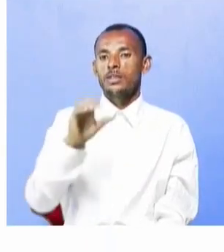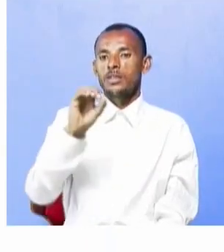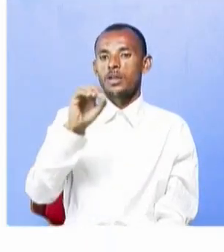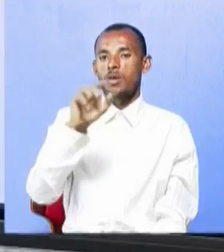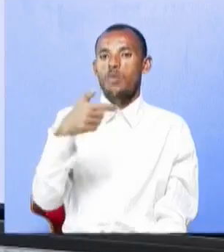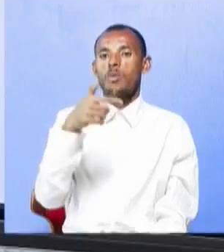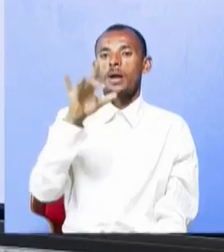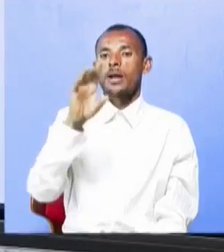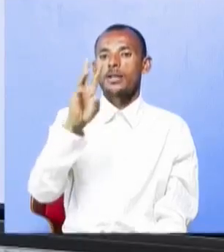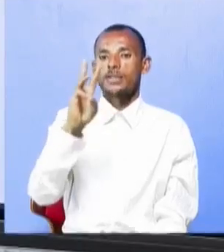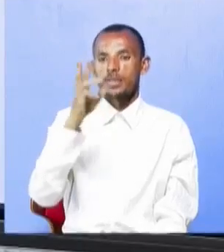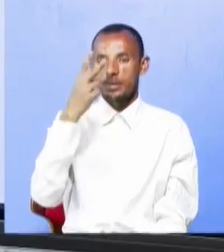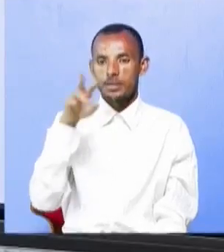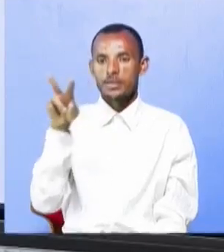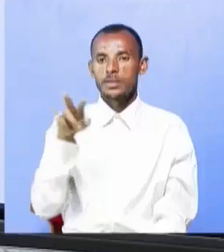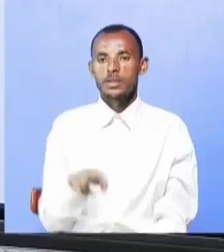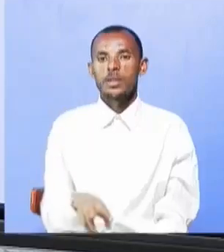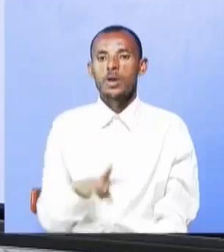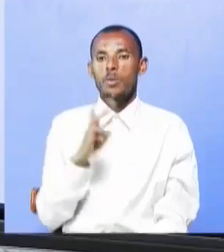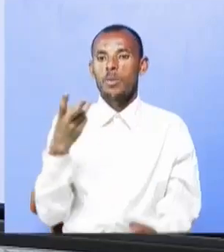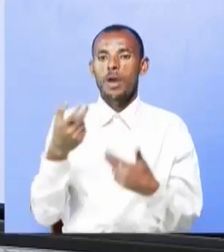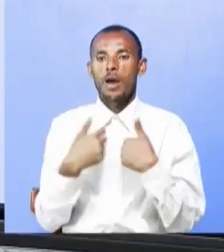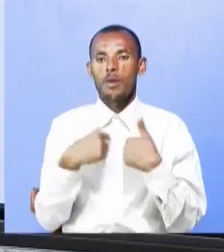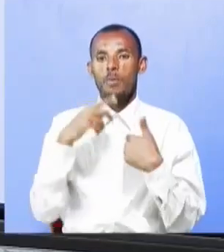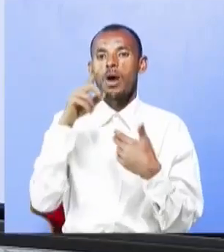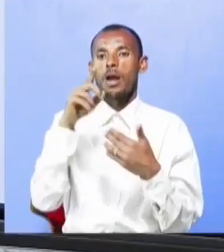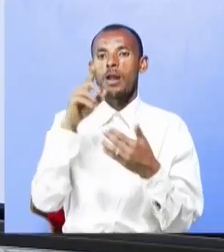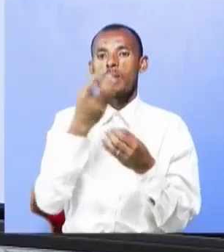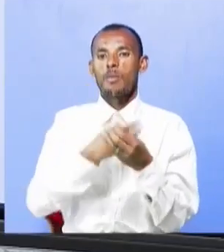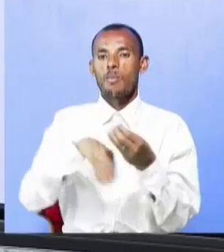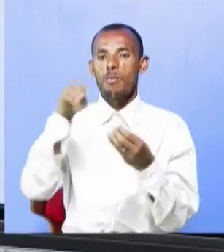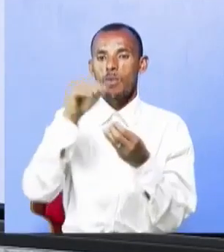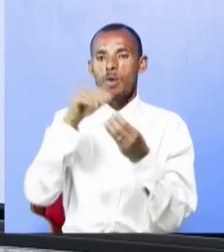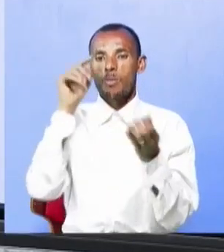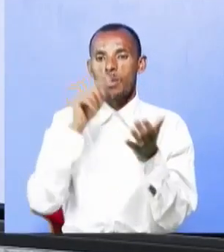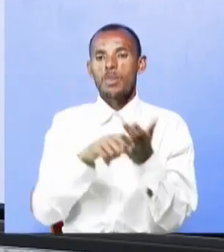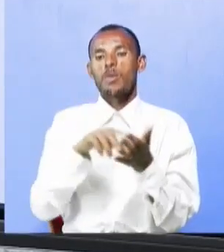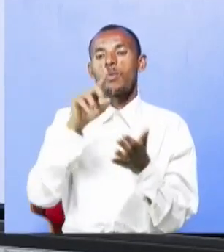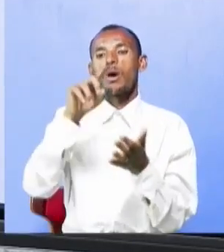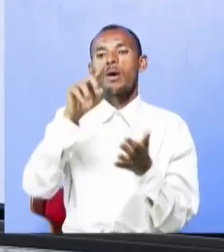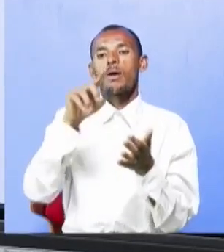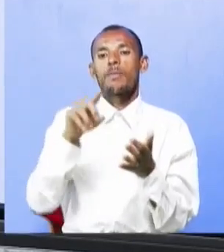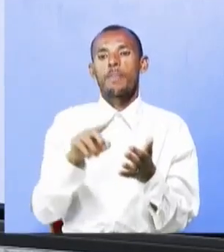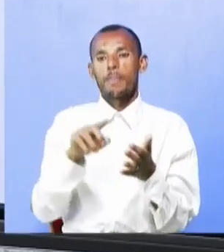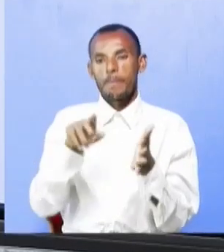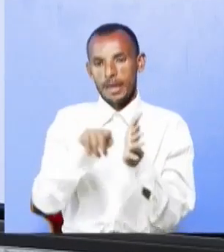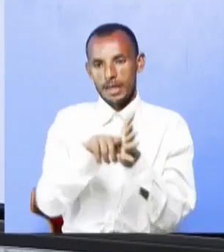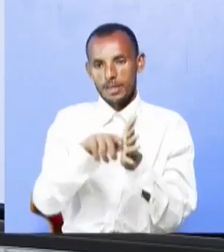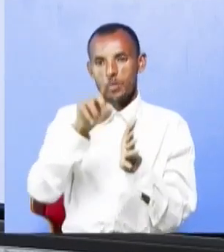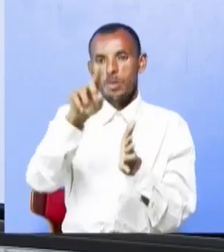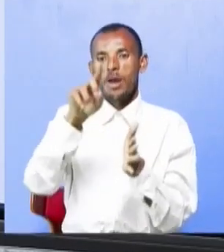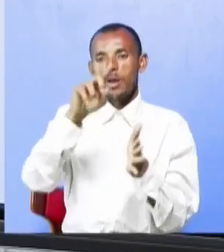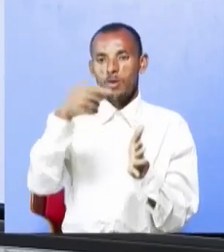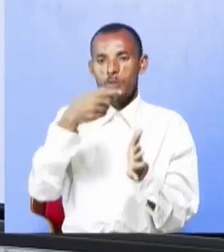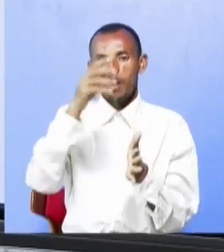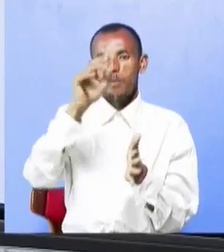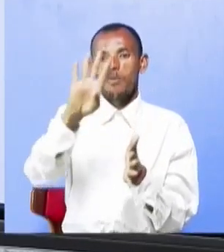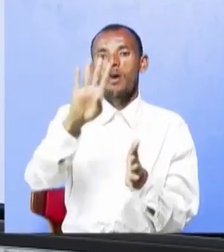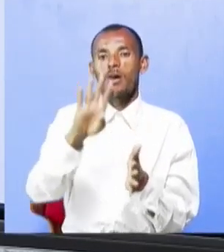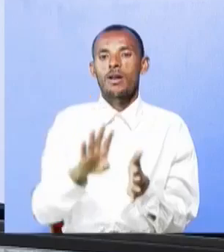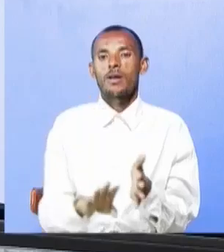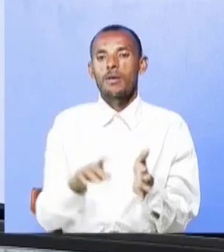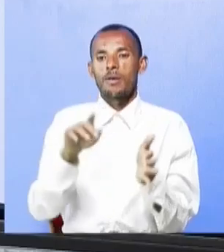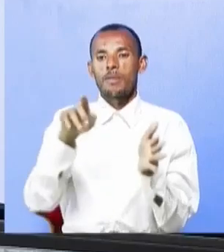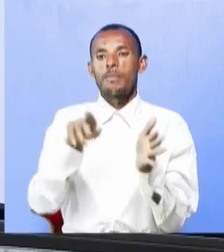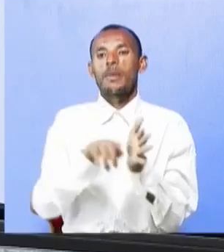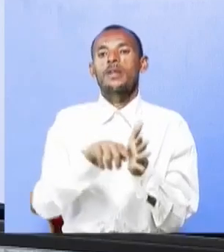0.6, and we have one more point, which is minus 1.4. Minus